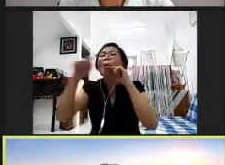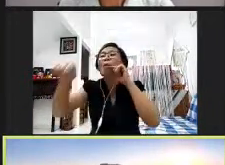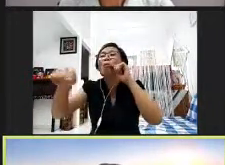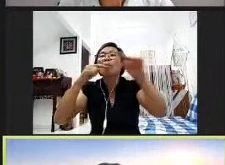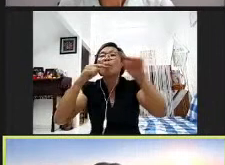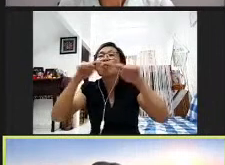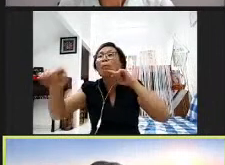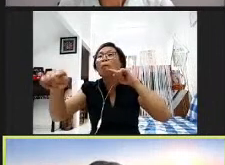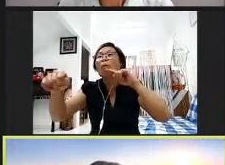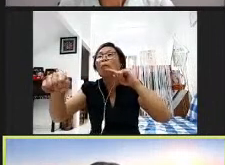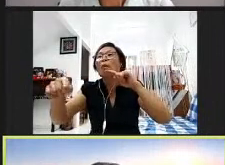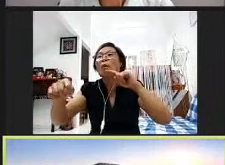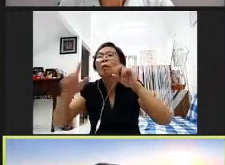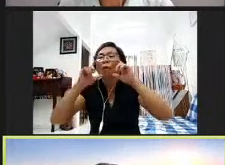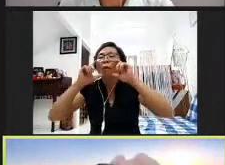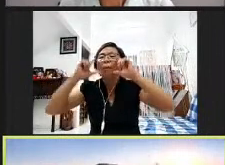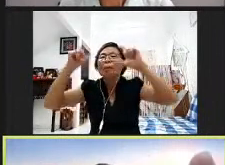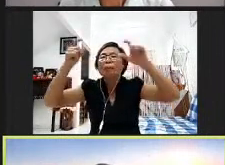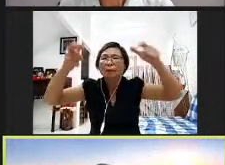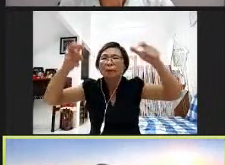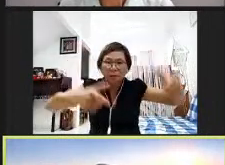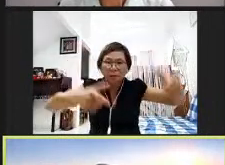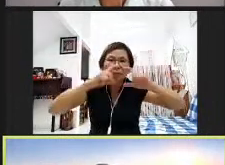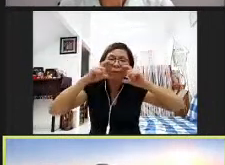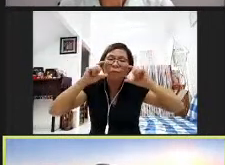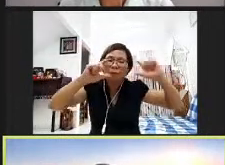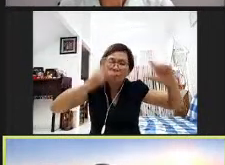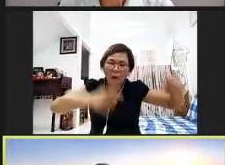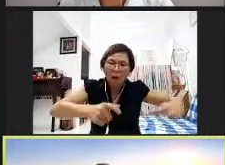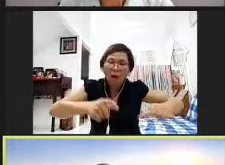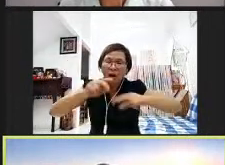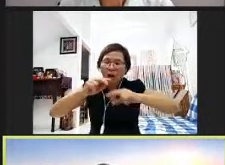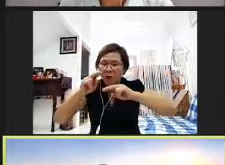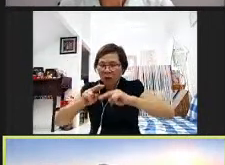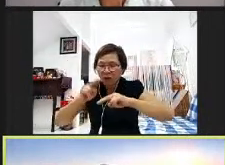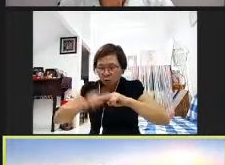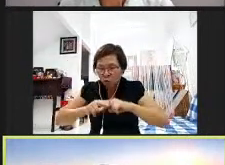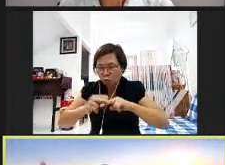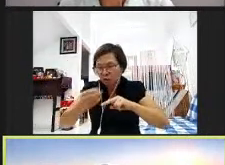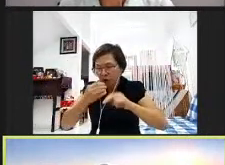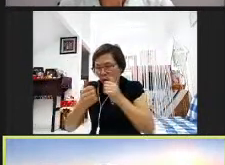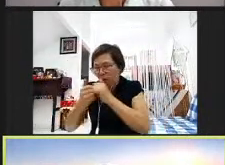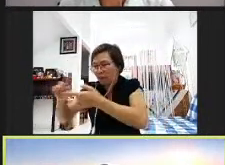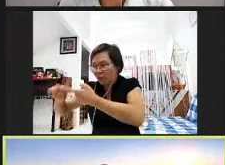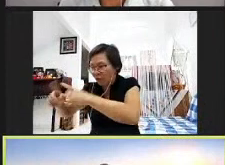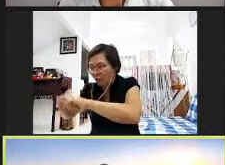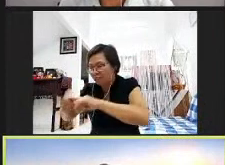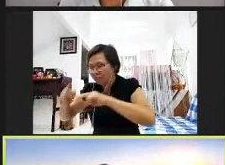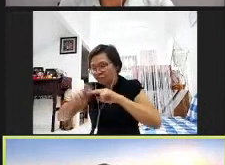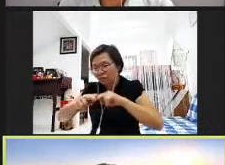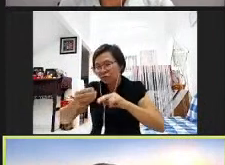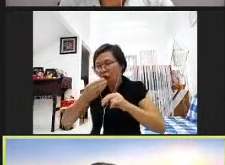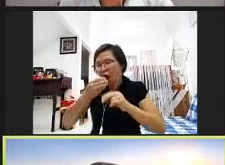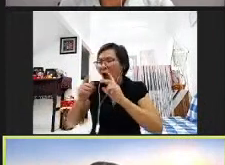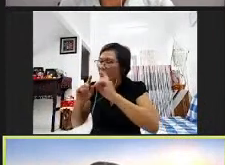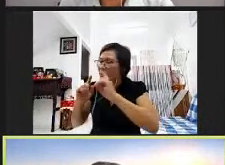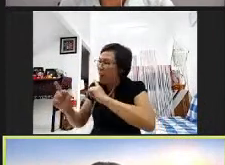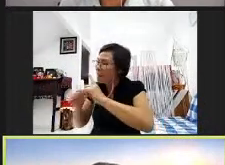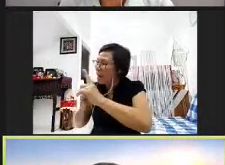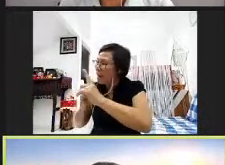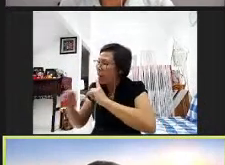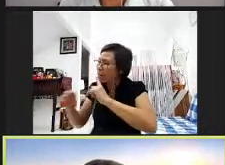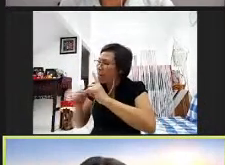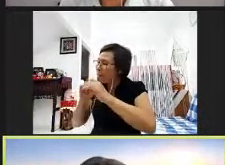once you mask down and you eat together with your colleague, and then you start talking, the risk